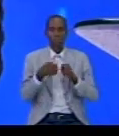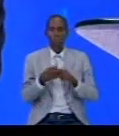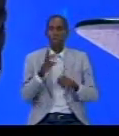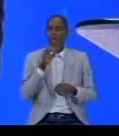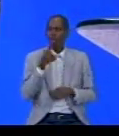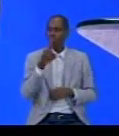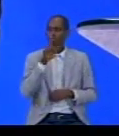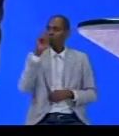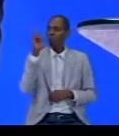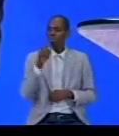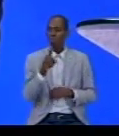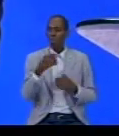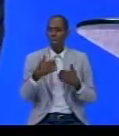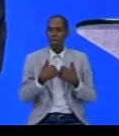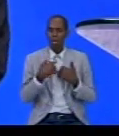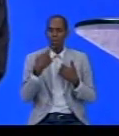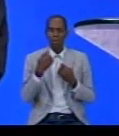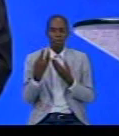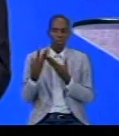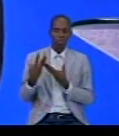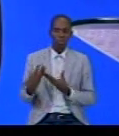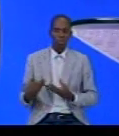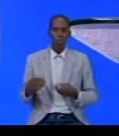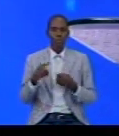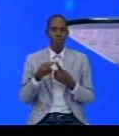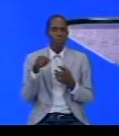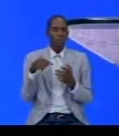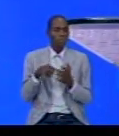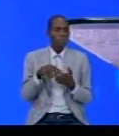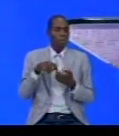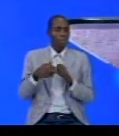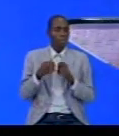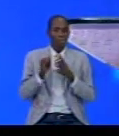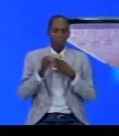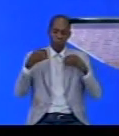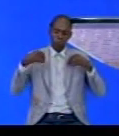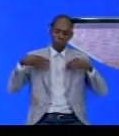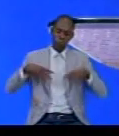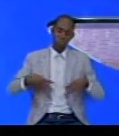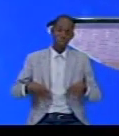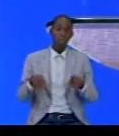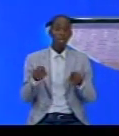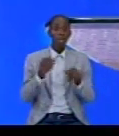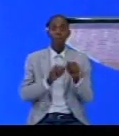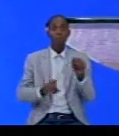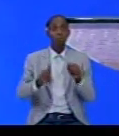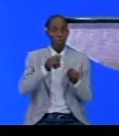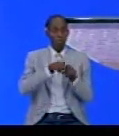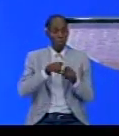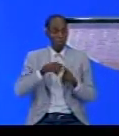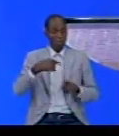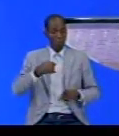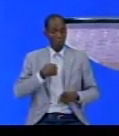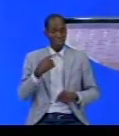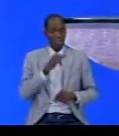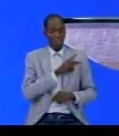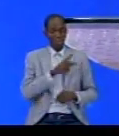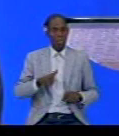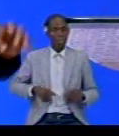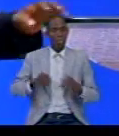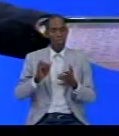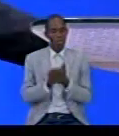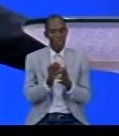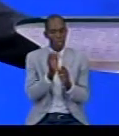have solution to this problem that perplexed everybody, that even me, that I had the dream I